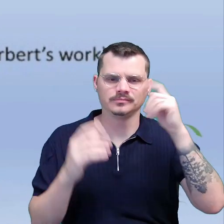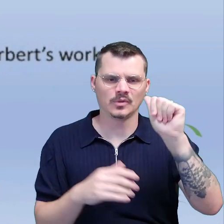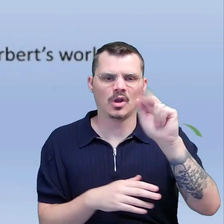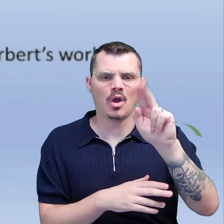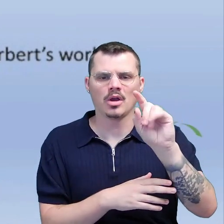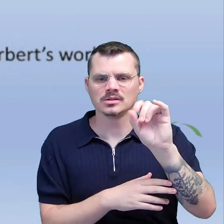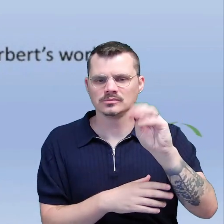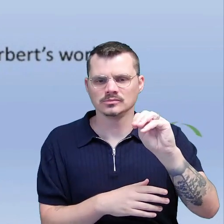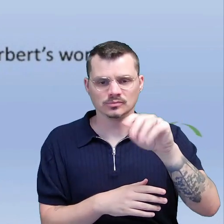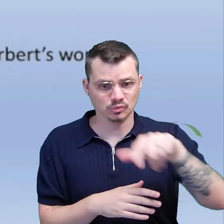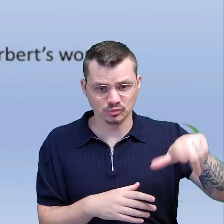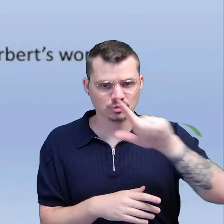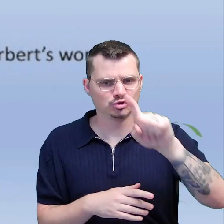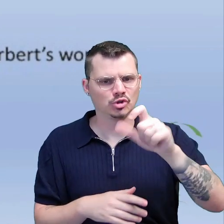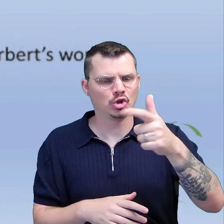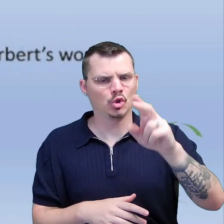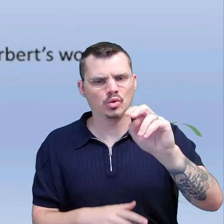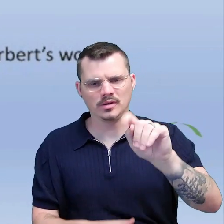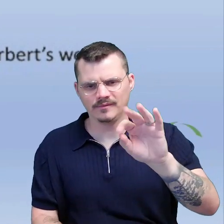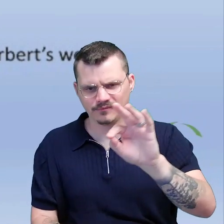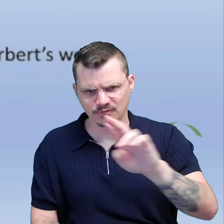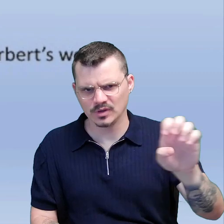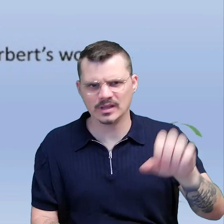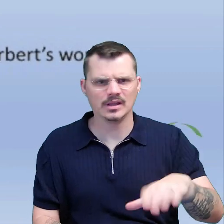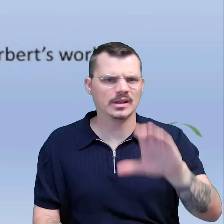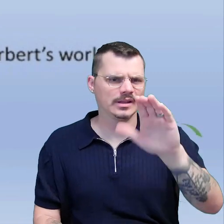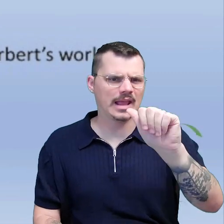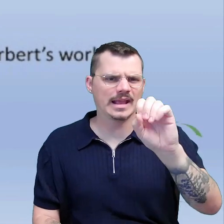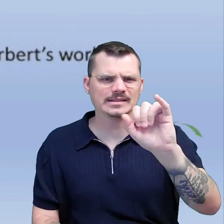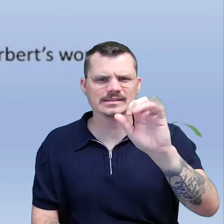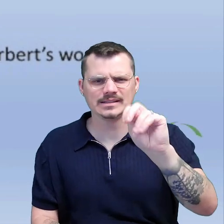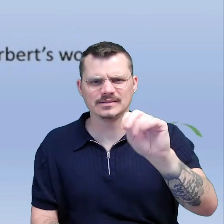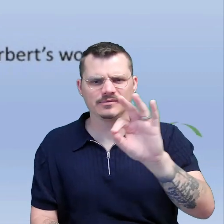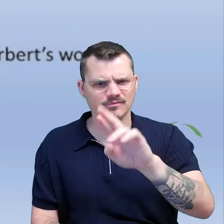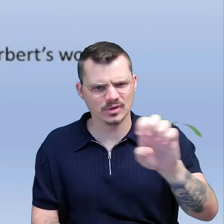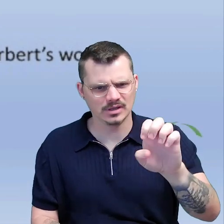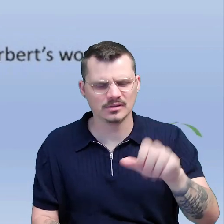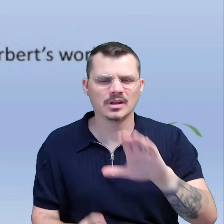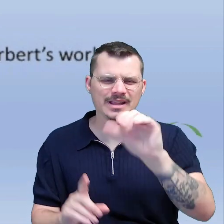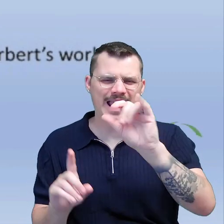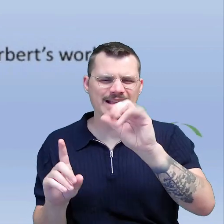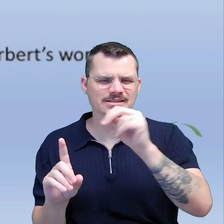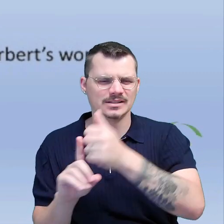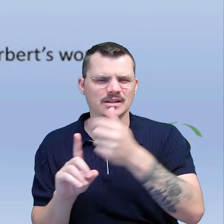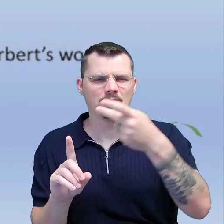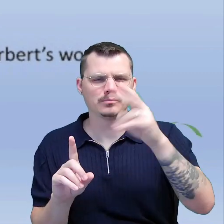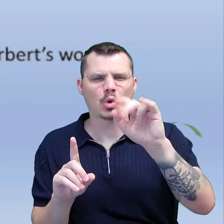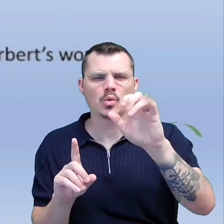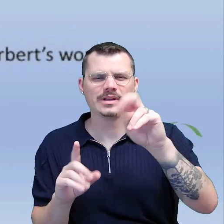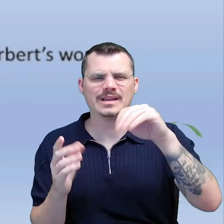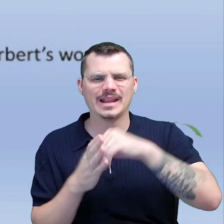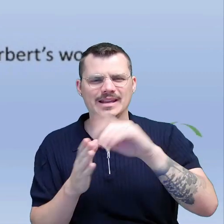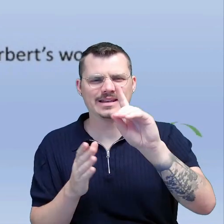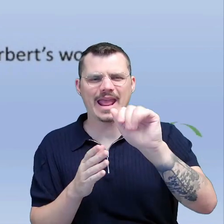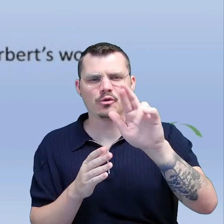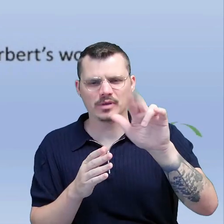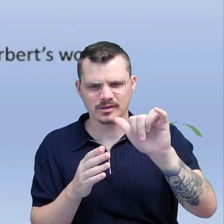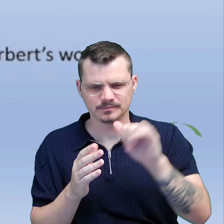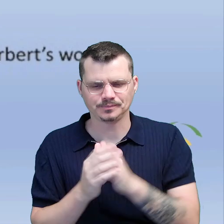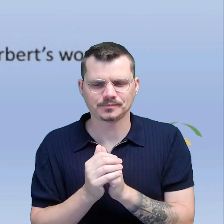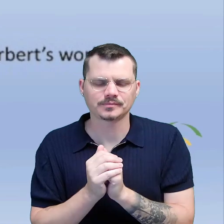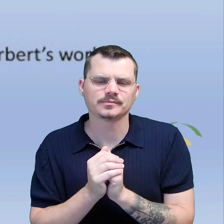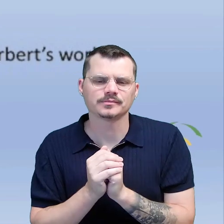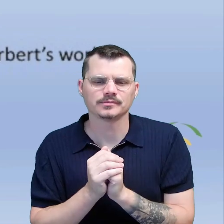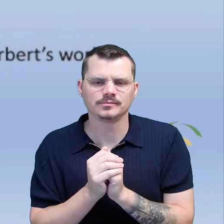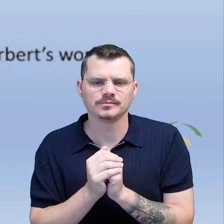should be on a gluten-free, casein-free nutrition plan. Casein, as you know, is the protein in dairy products. And I